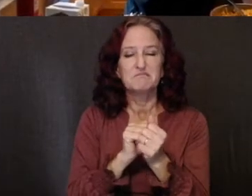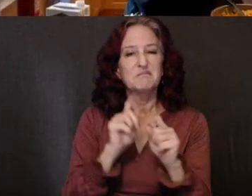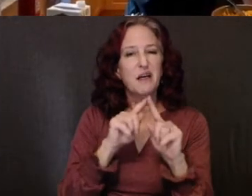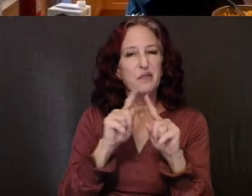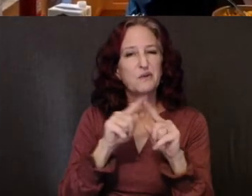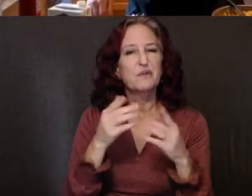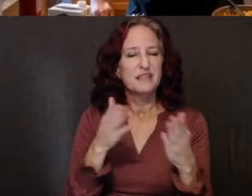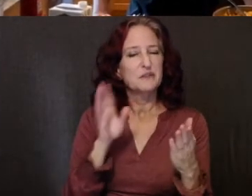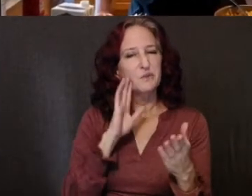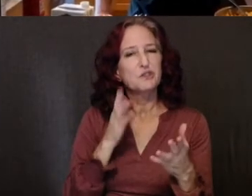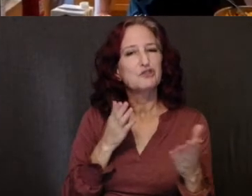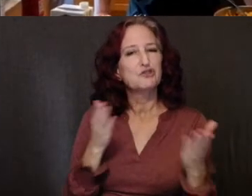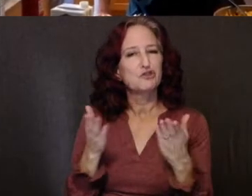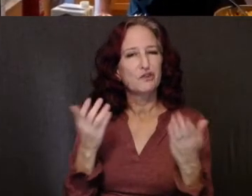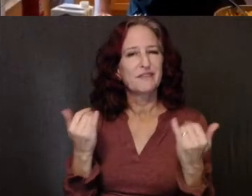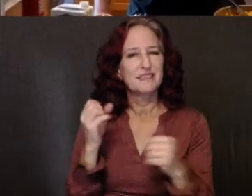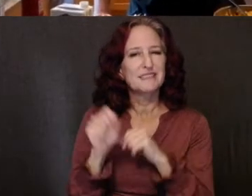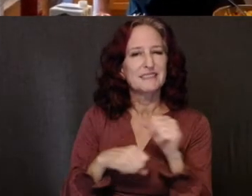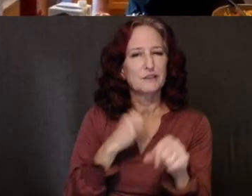water wash with